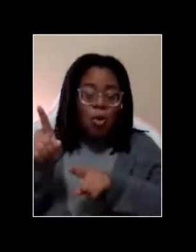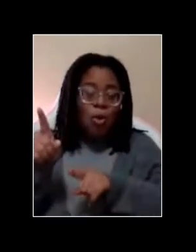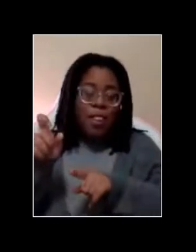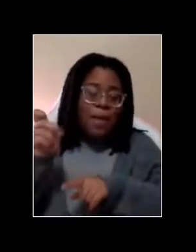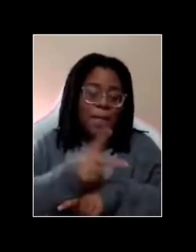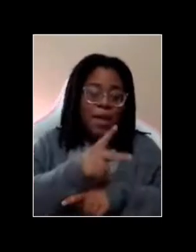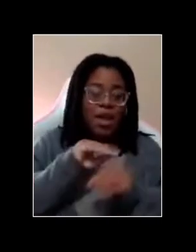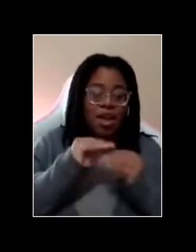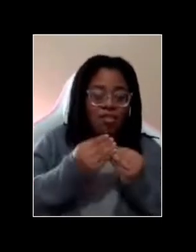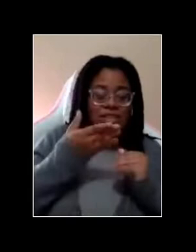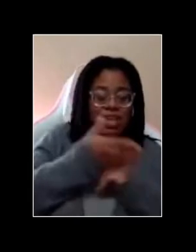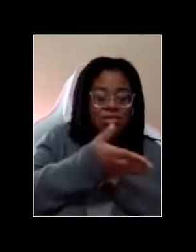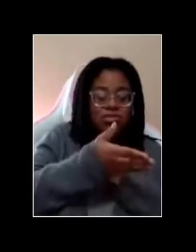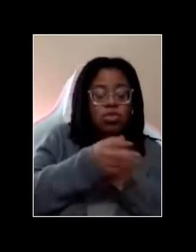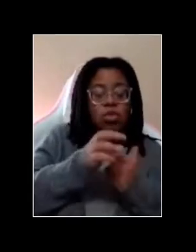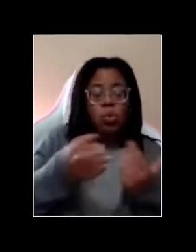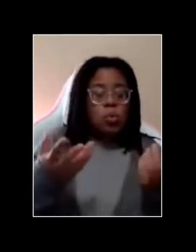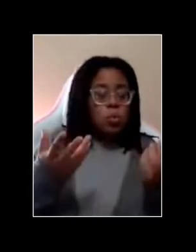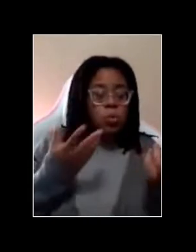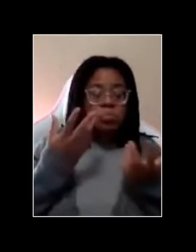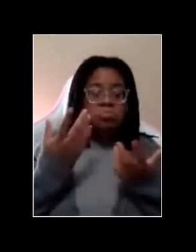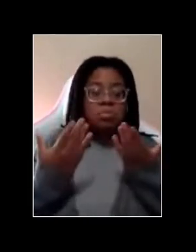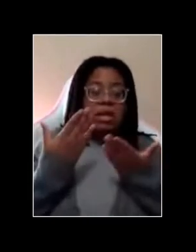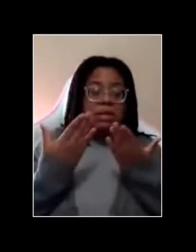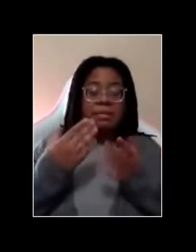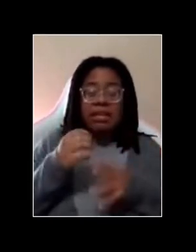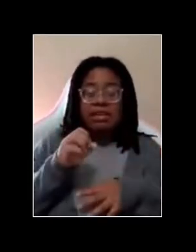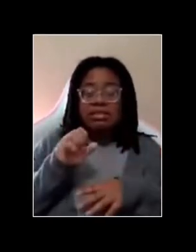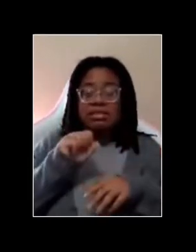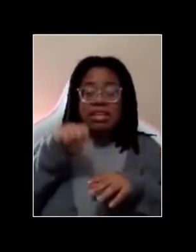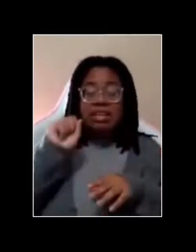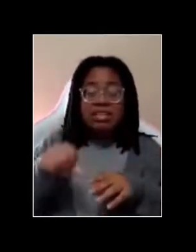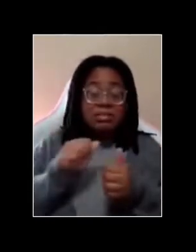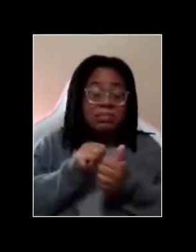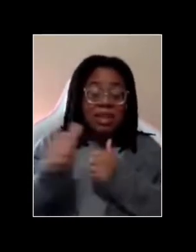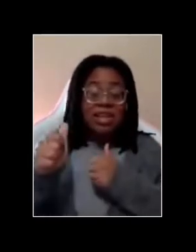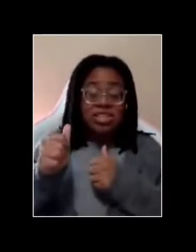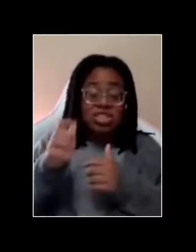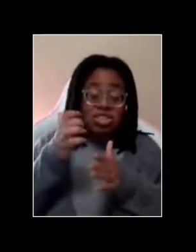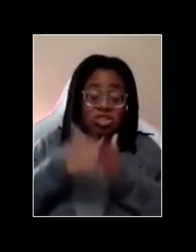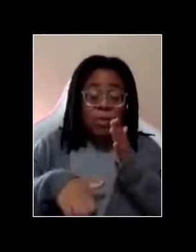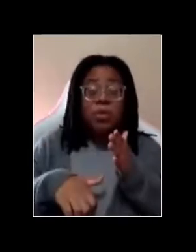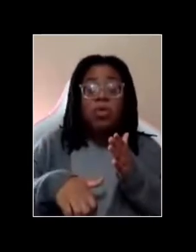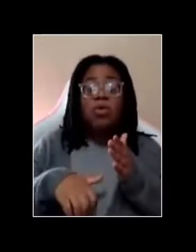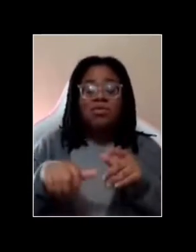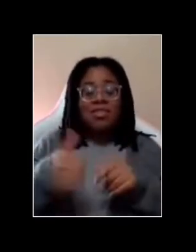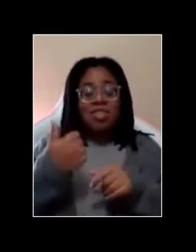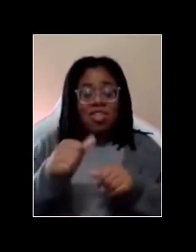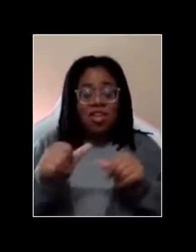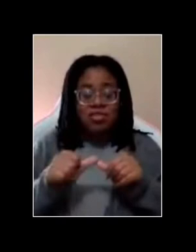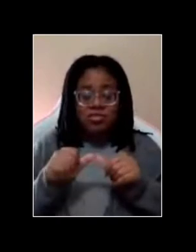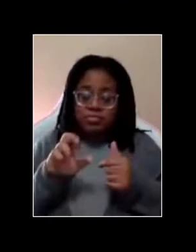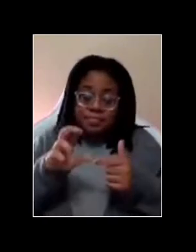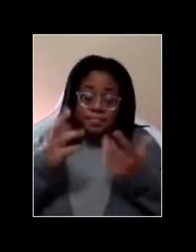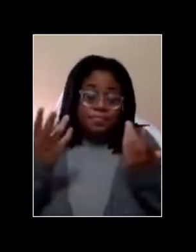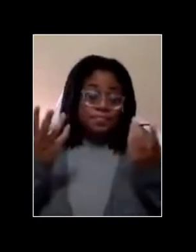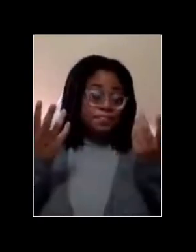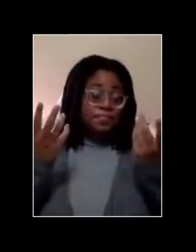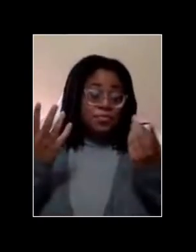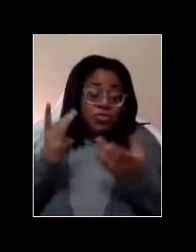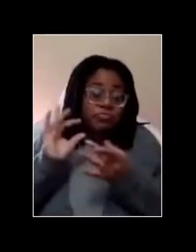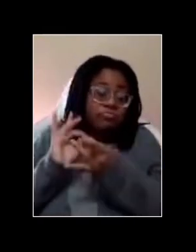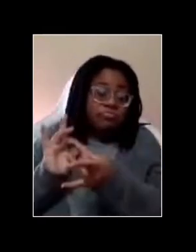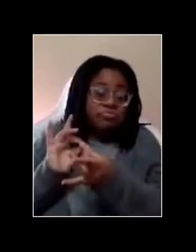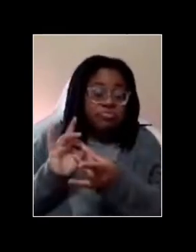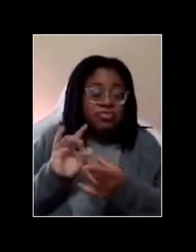afternoon. Maybe the season pass is a lot cheaper than other areas, or you just have a really special attachment